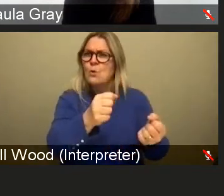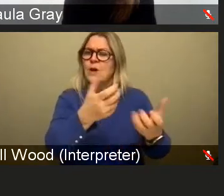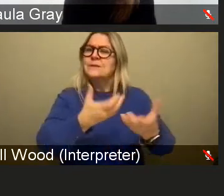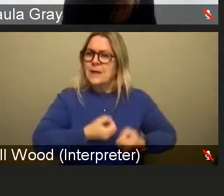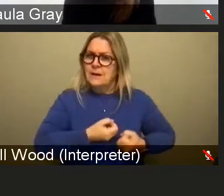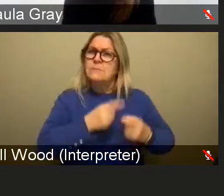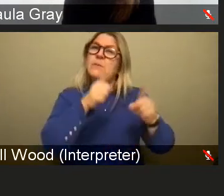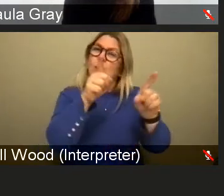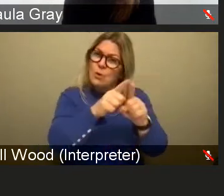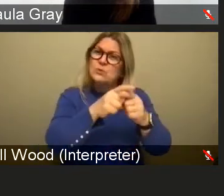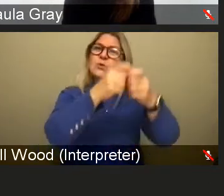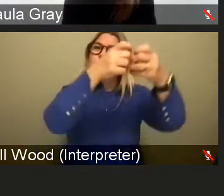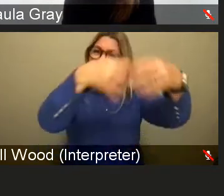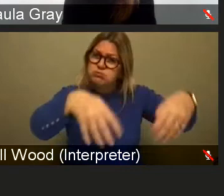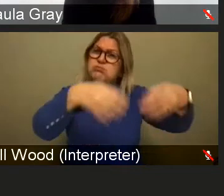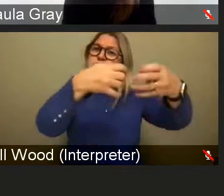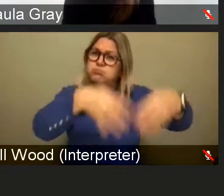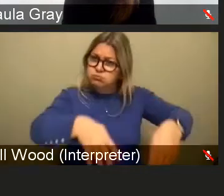Thank you.